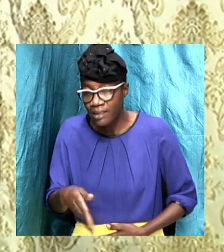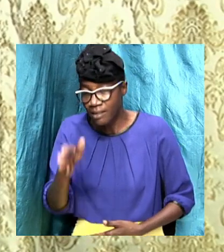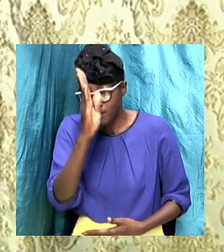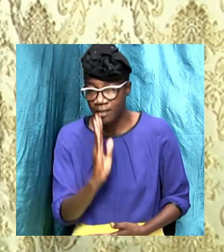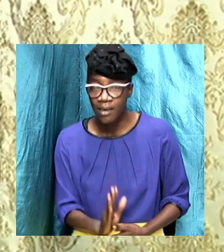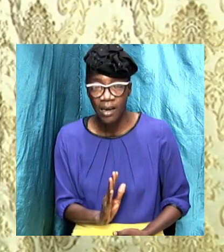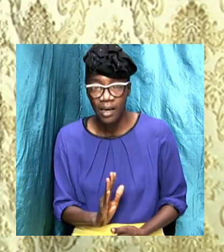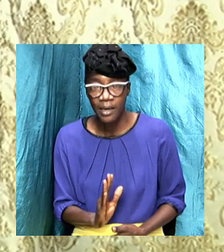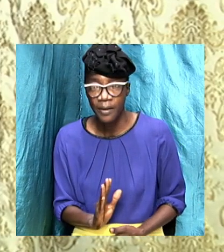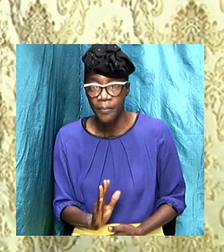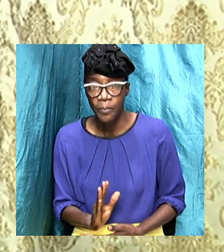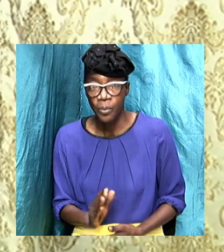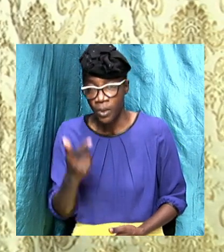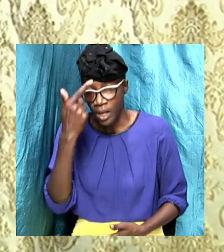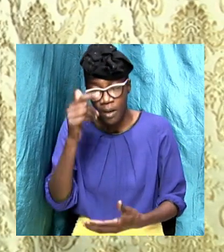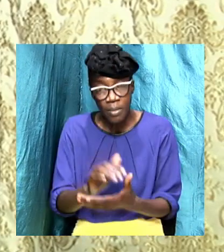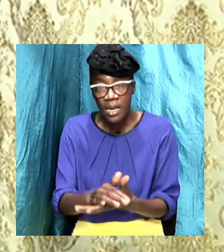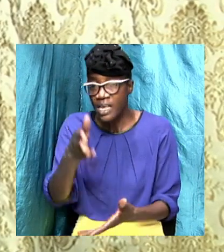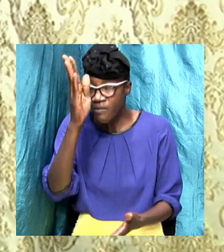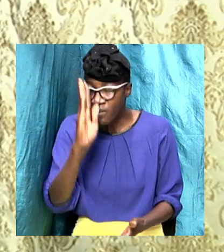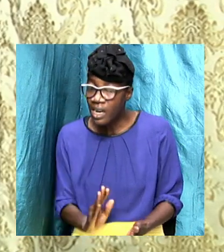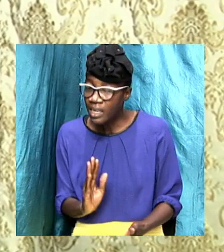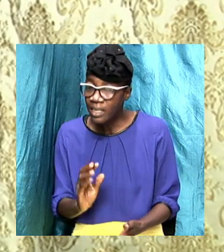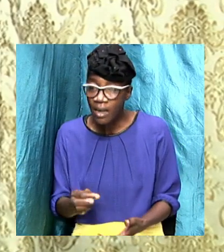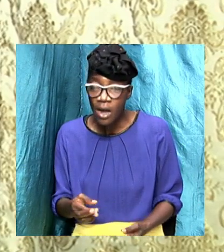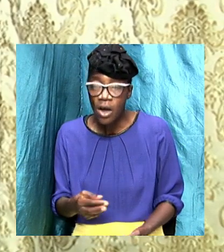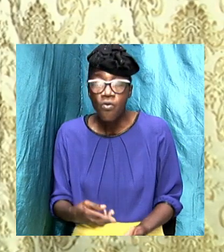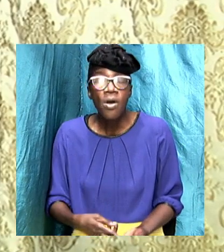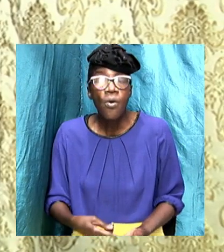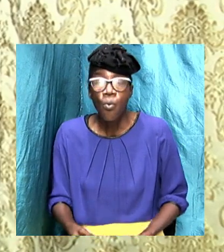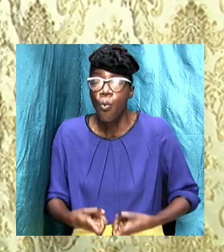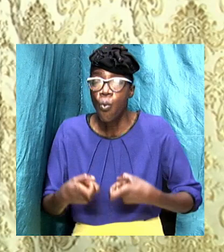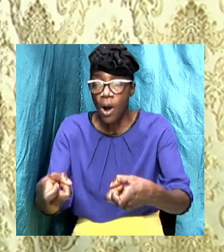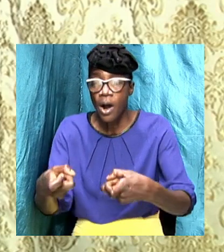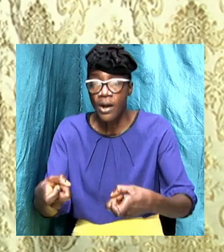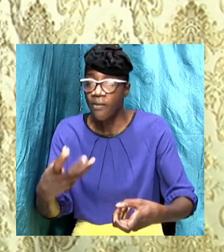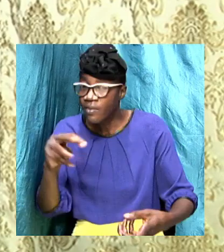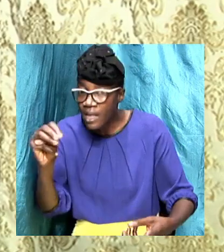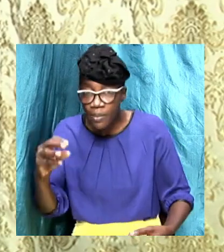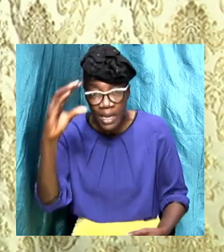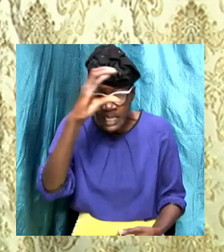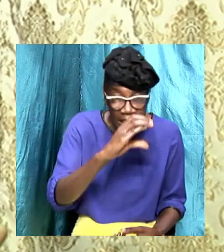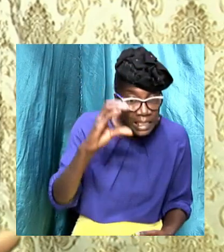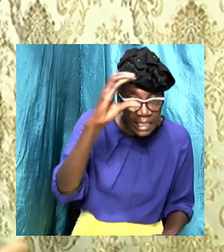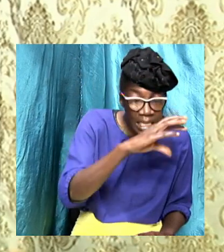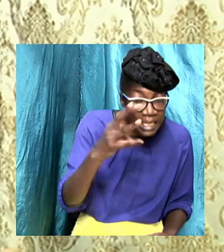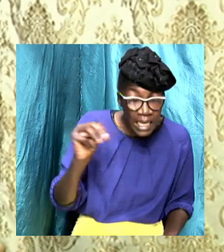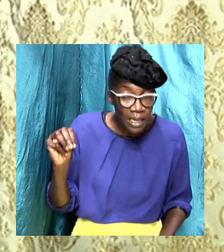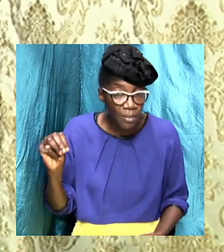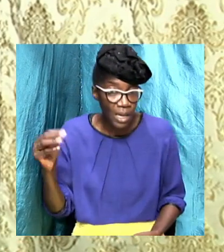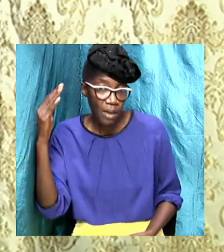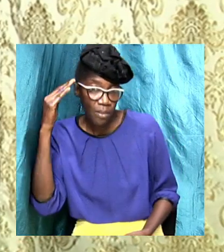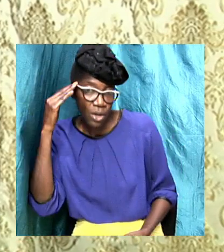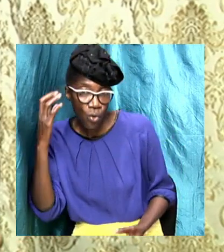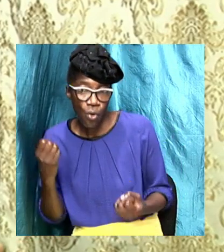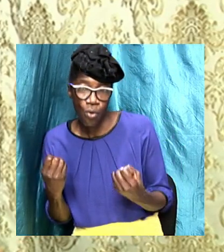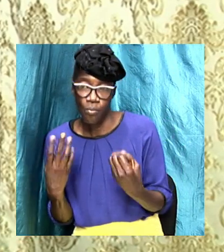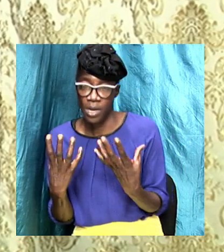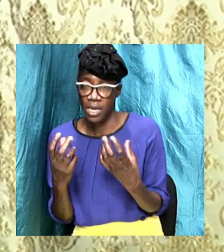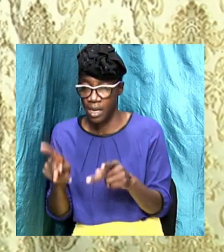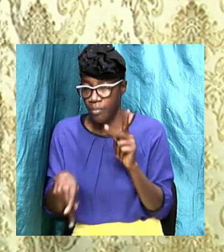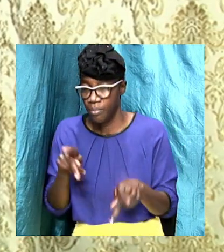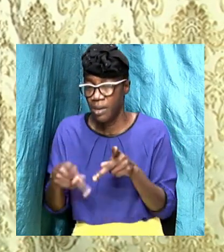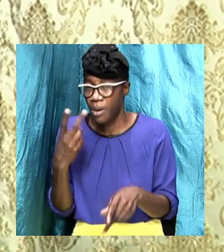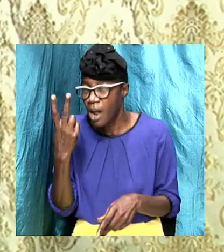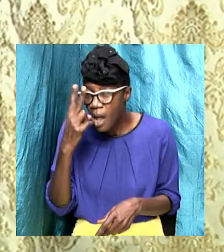is, and that God is a rewarder of them that diligently seek him. Now, I know that many of us who are watching,